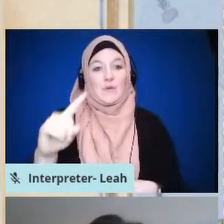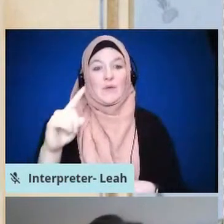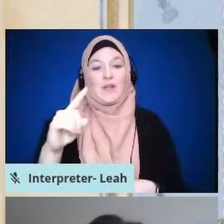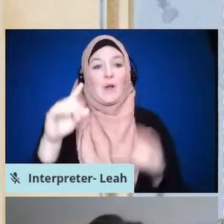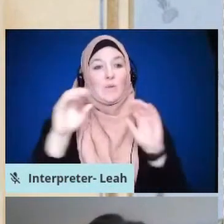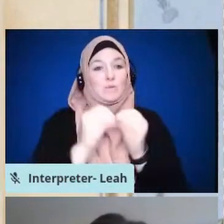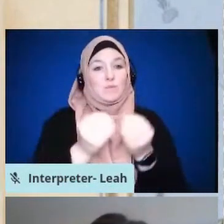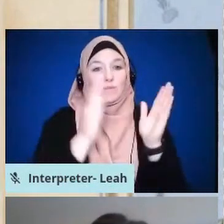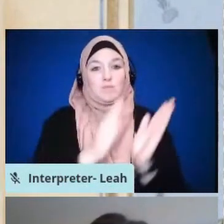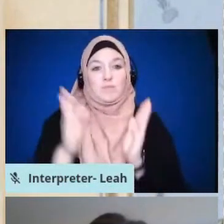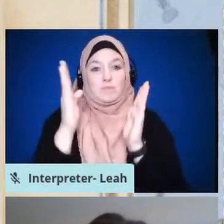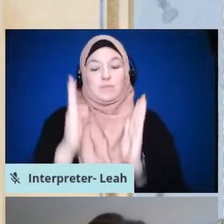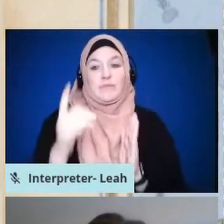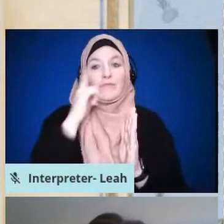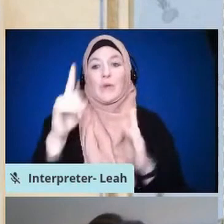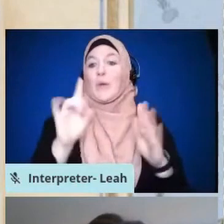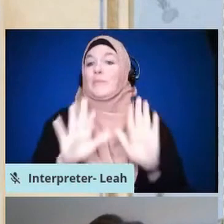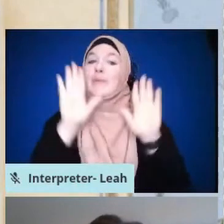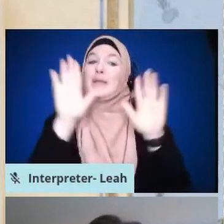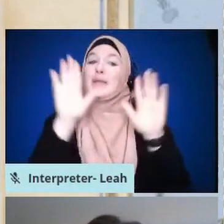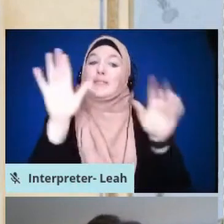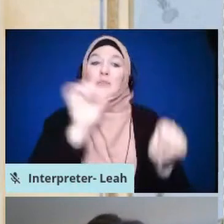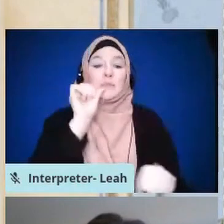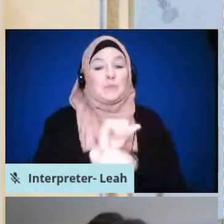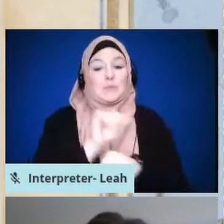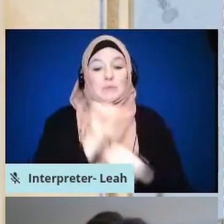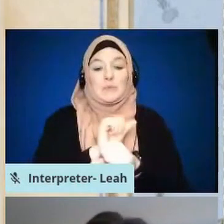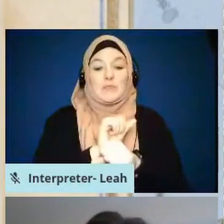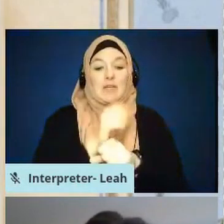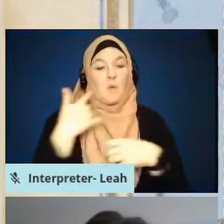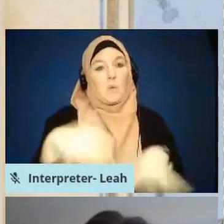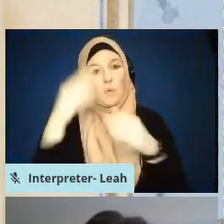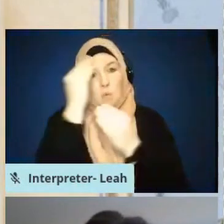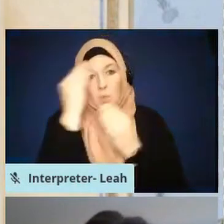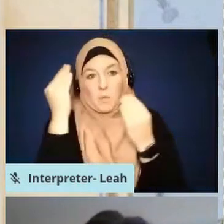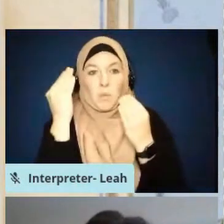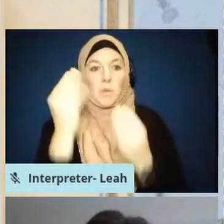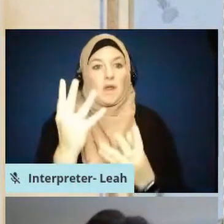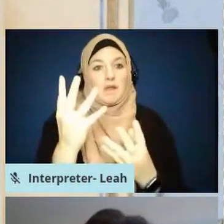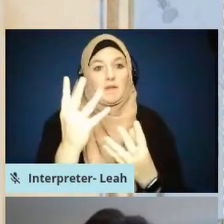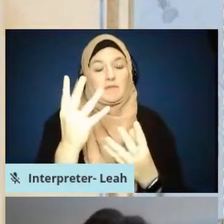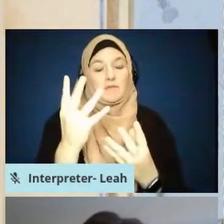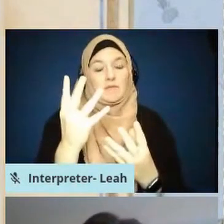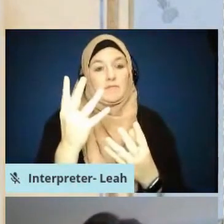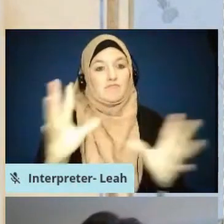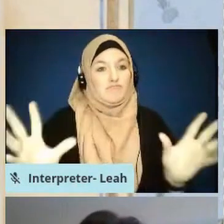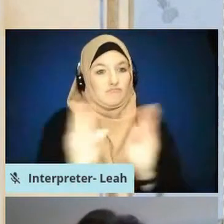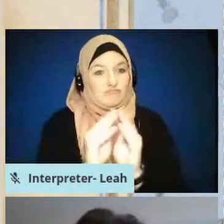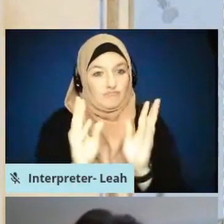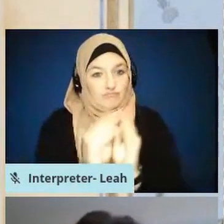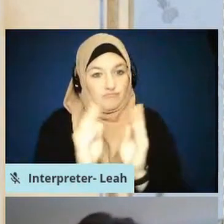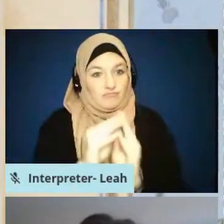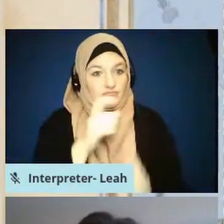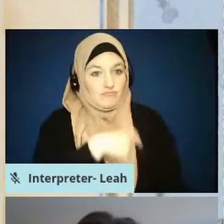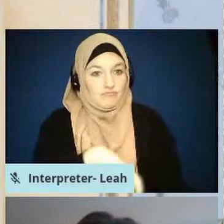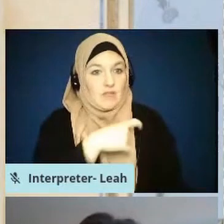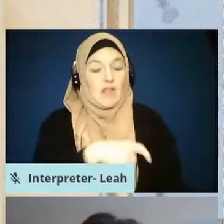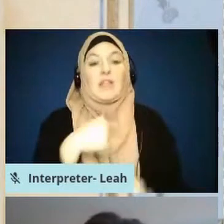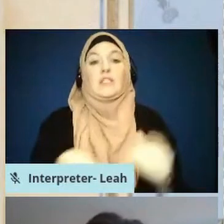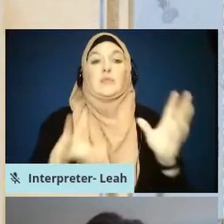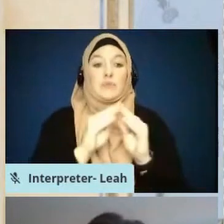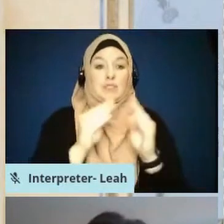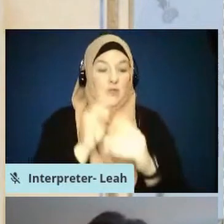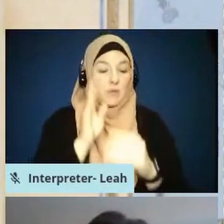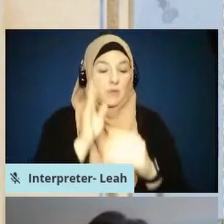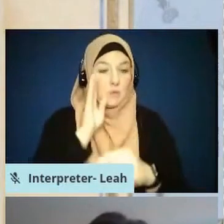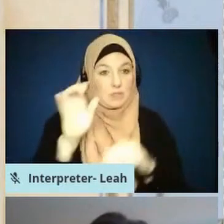the organizers and for the amazing work and this informative conference. In this presentation, I